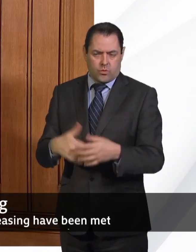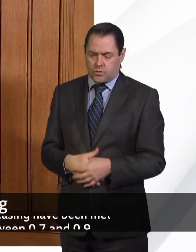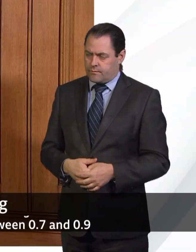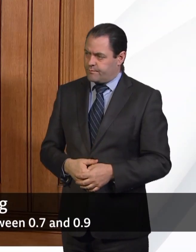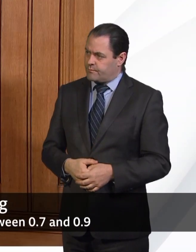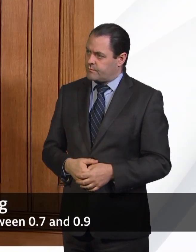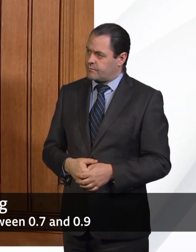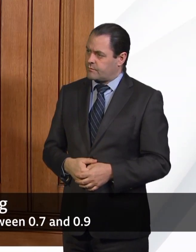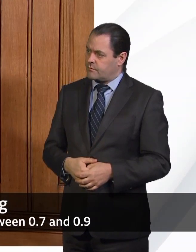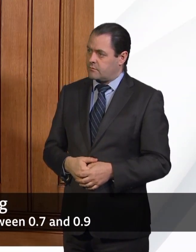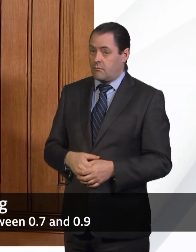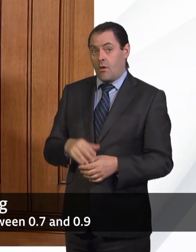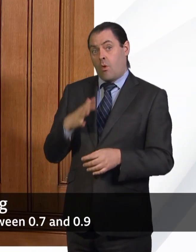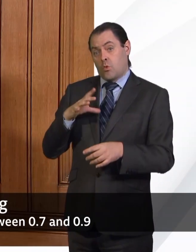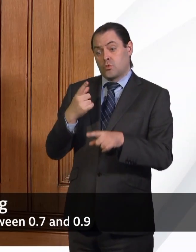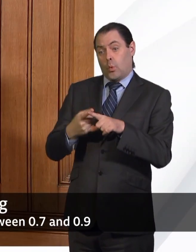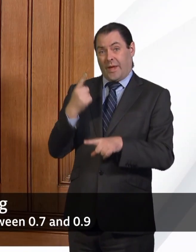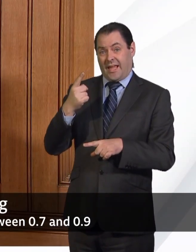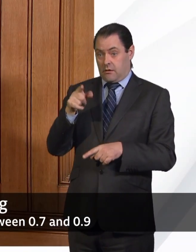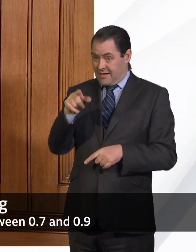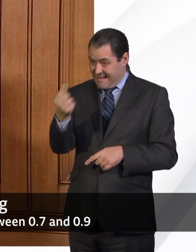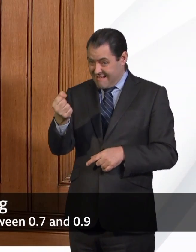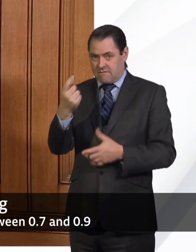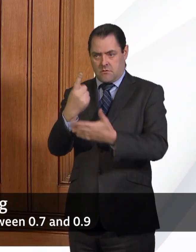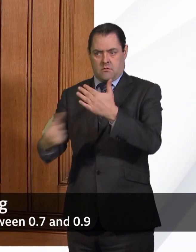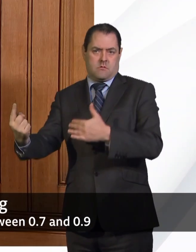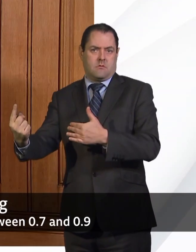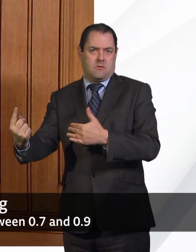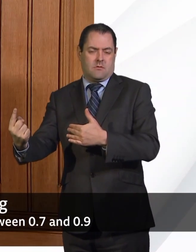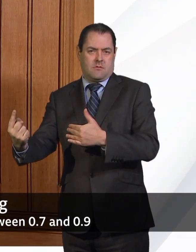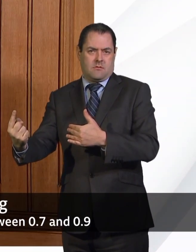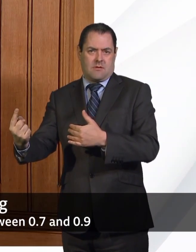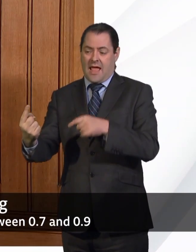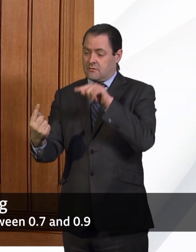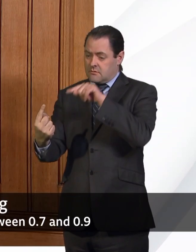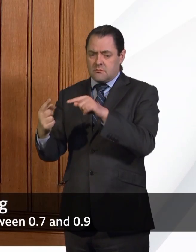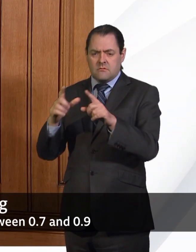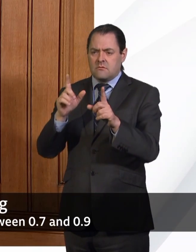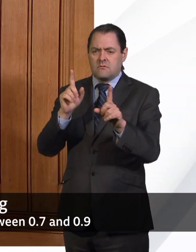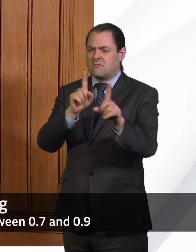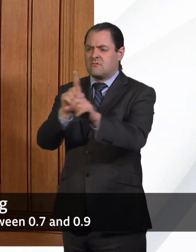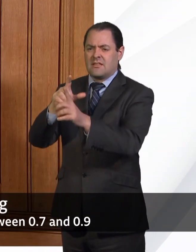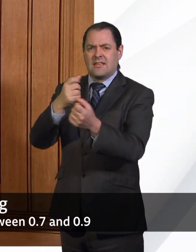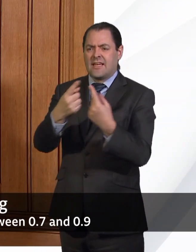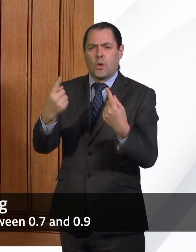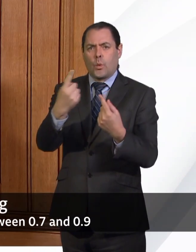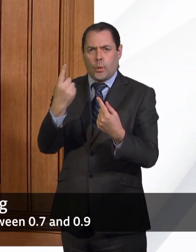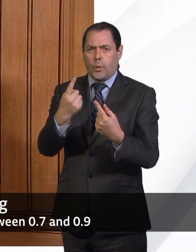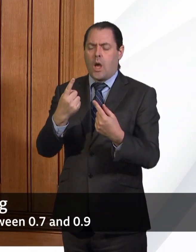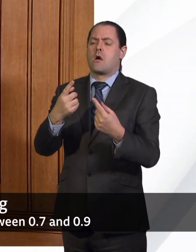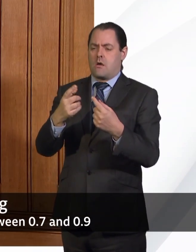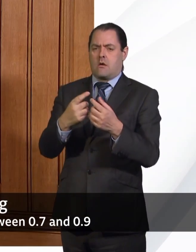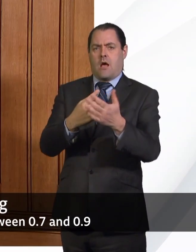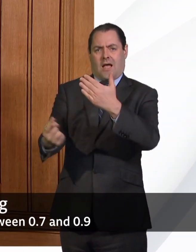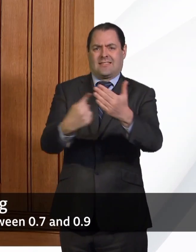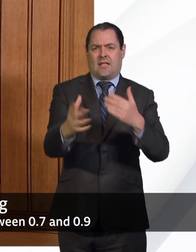there and quickly isolate the contacts of those cases so that we have an effective system, and making sure